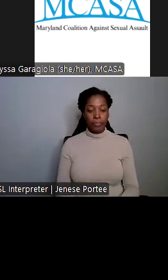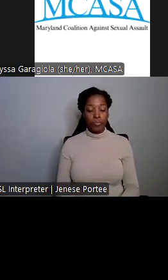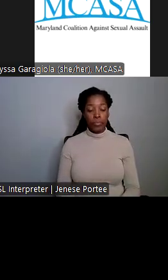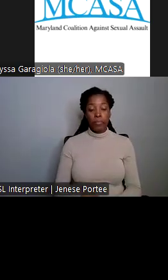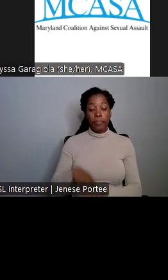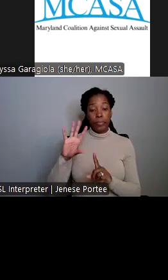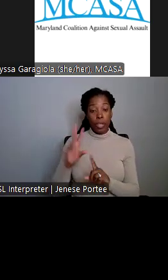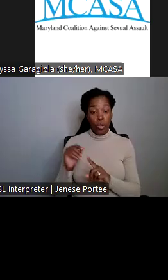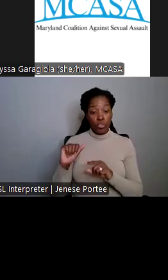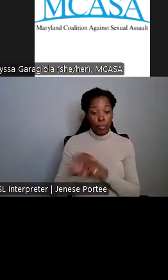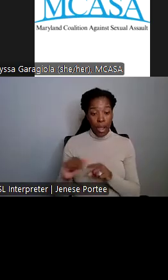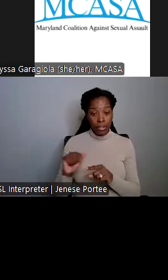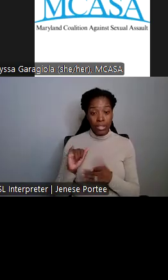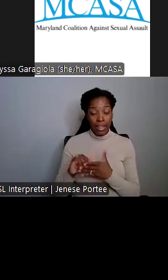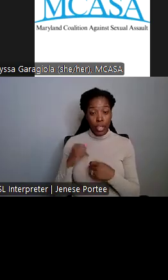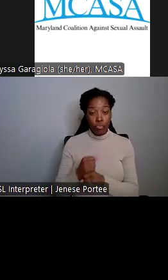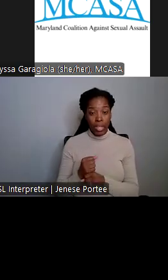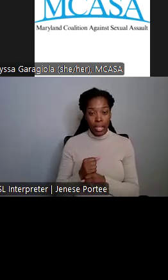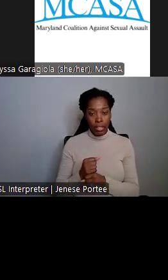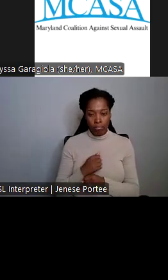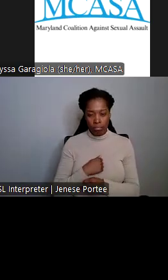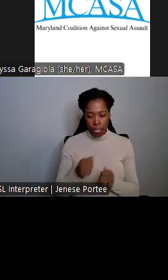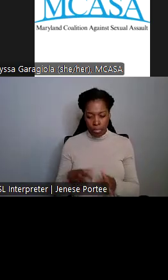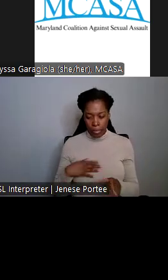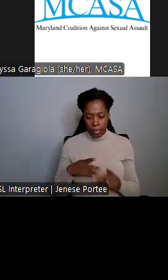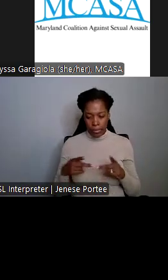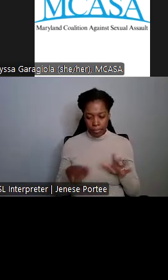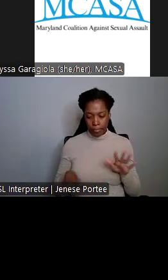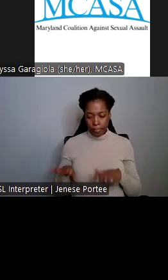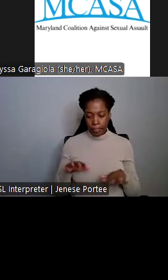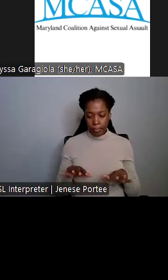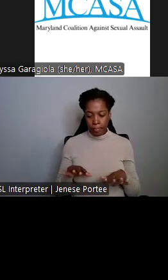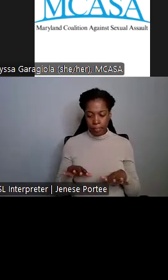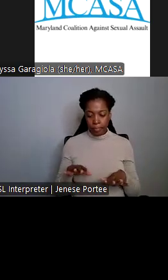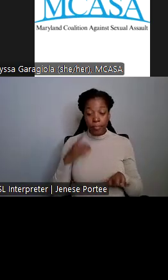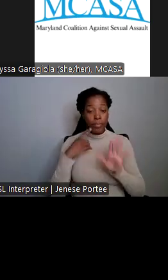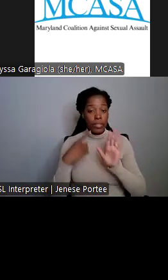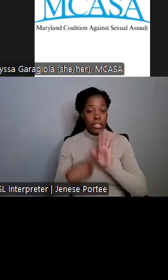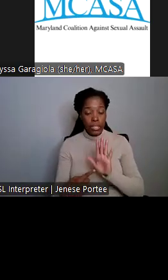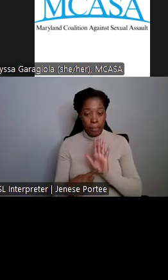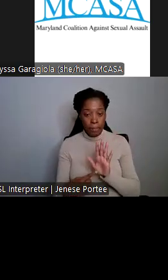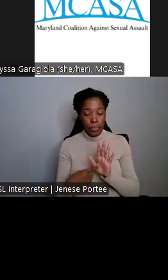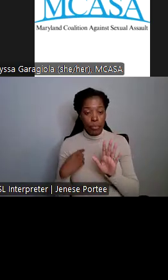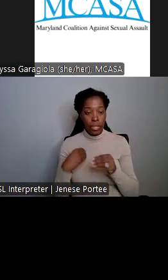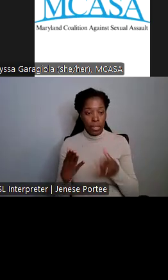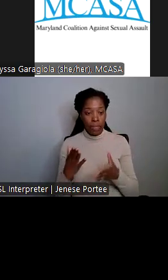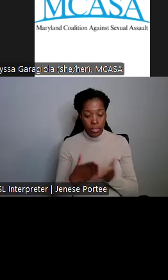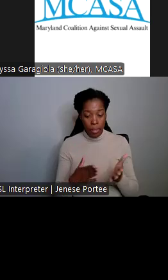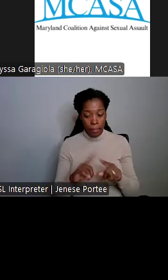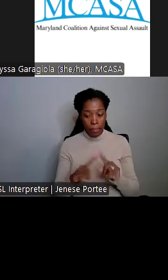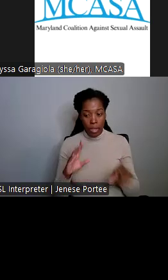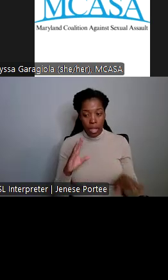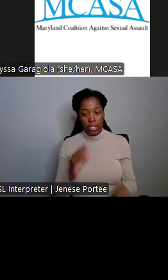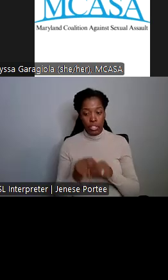oh, I lost my place. Sorry. So examples here, like we gave some examples from it, but additional examples are